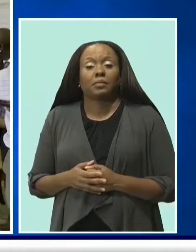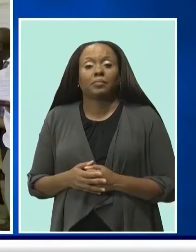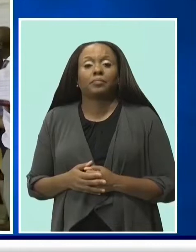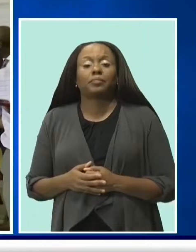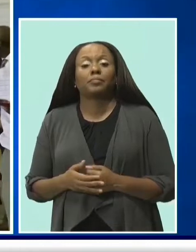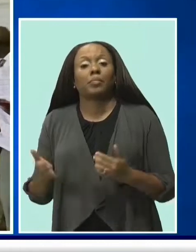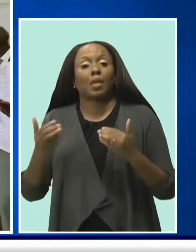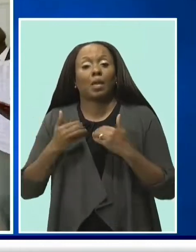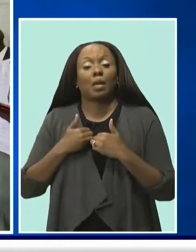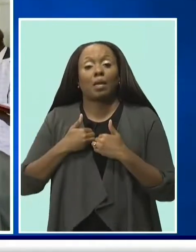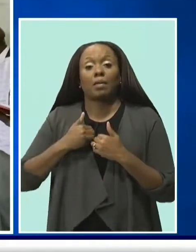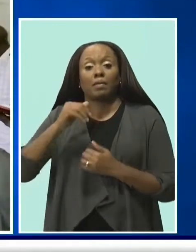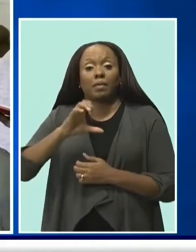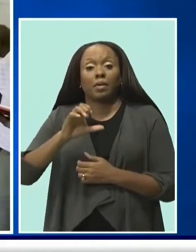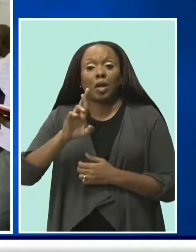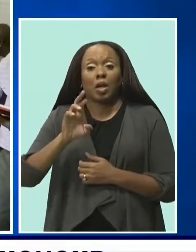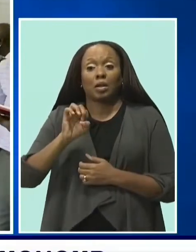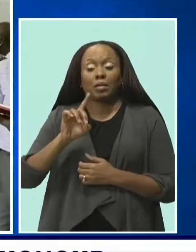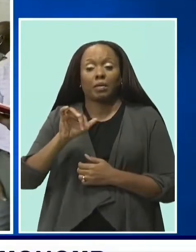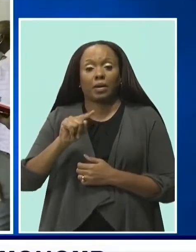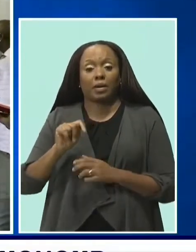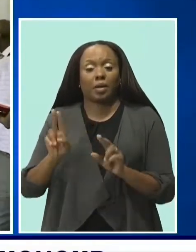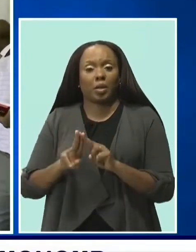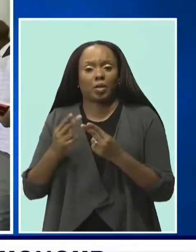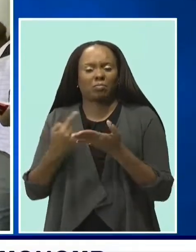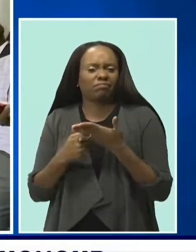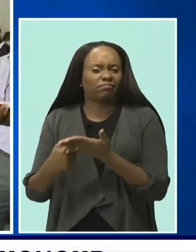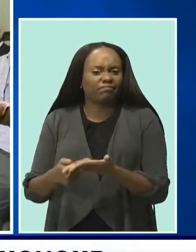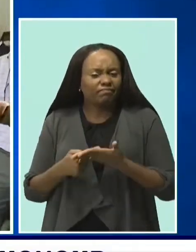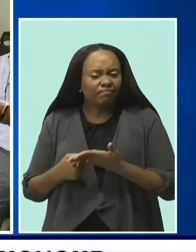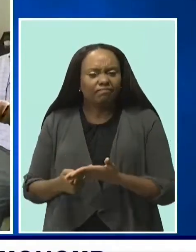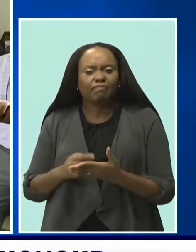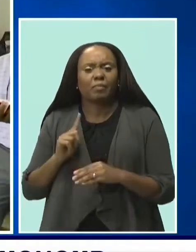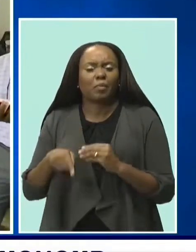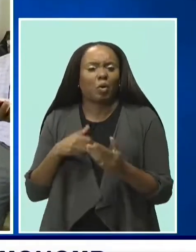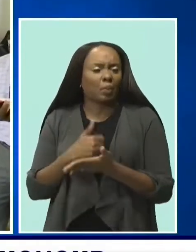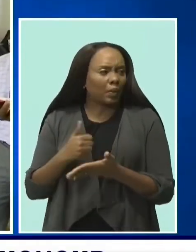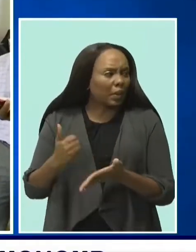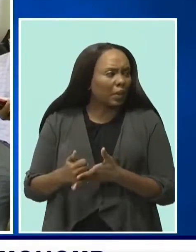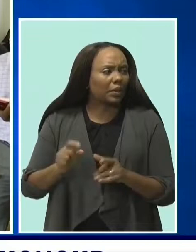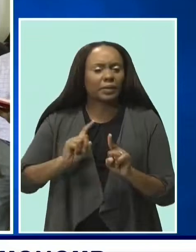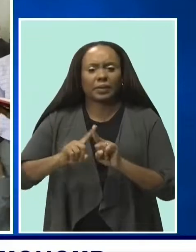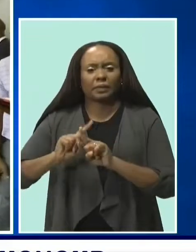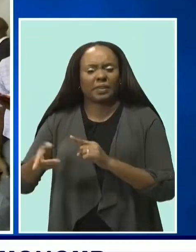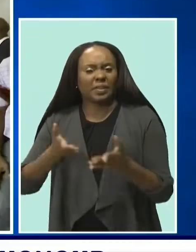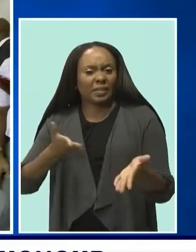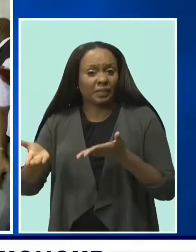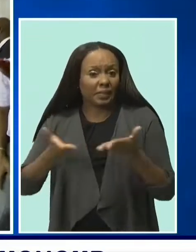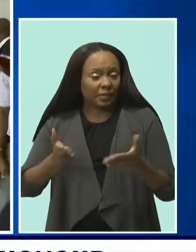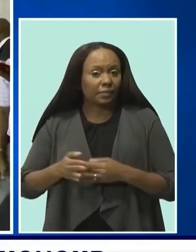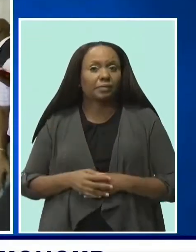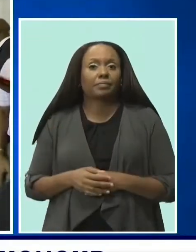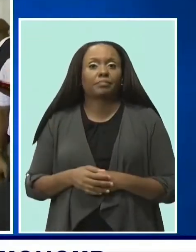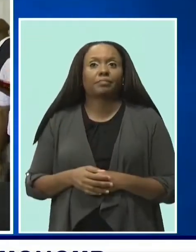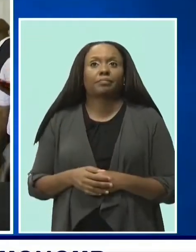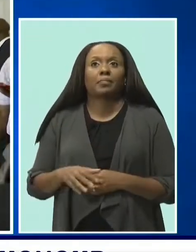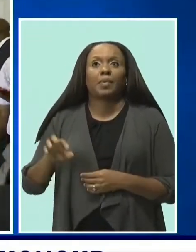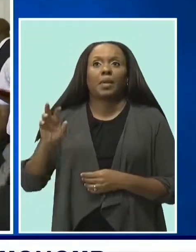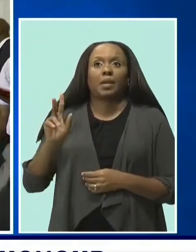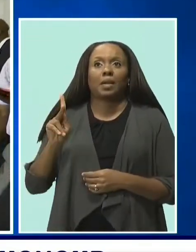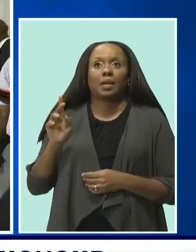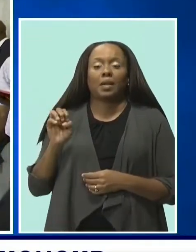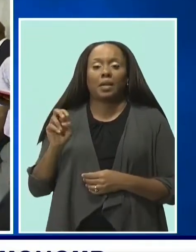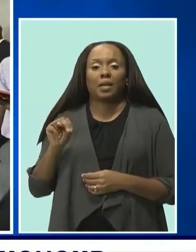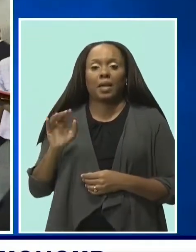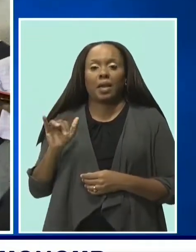Kenya Commercial Bank about various aspects of services. Kenya, as you know, is the leader in the world on the M-Pesa, which is the